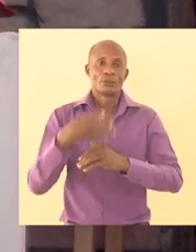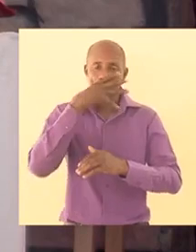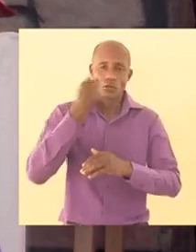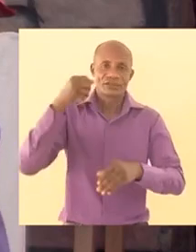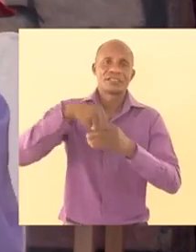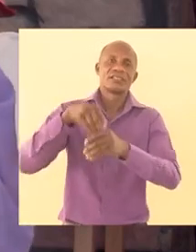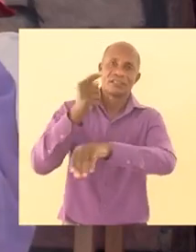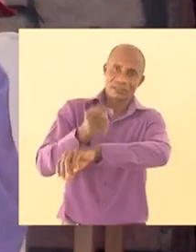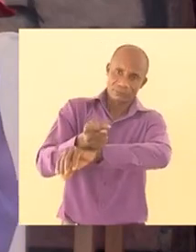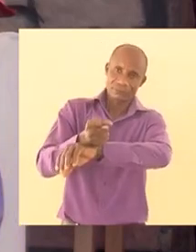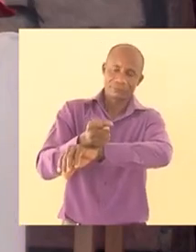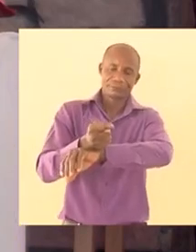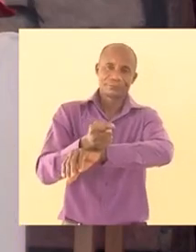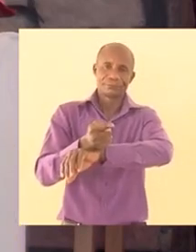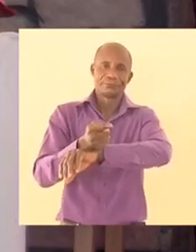Mount.